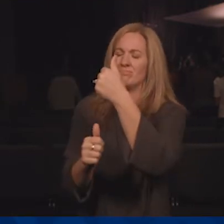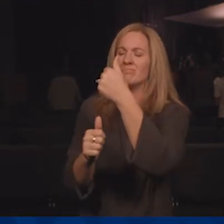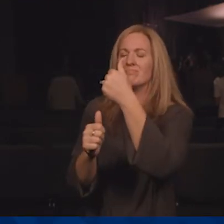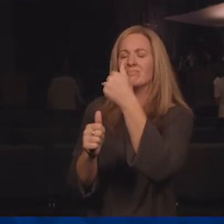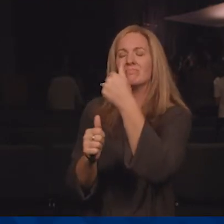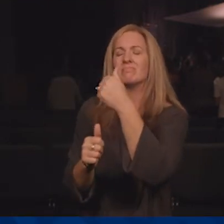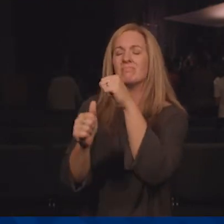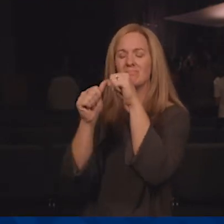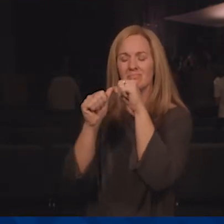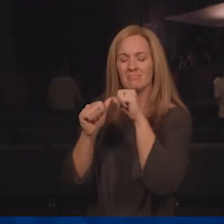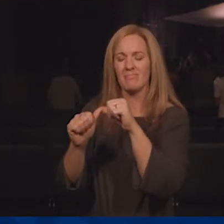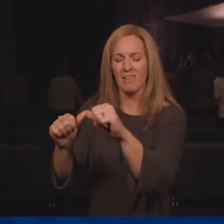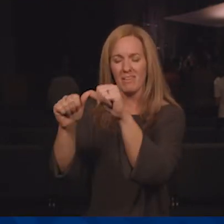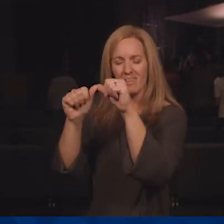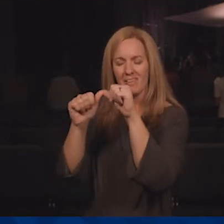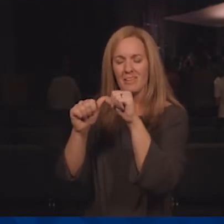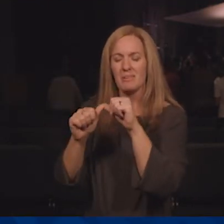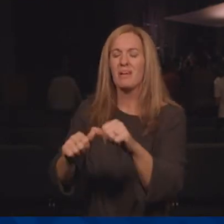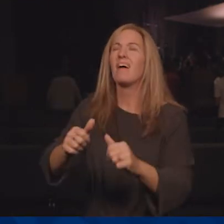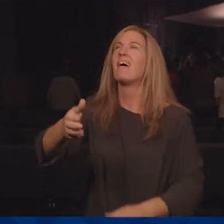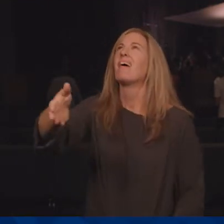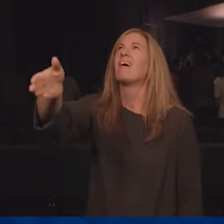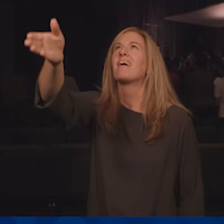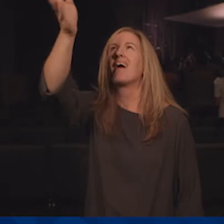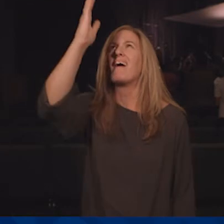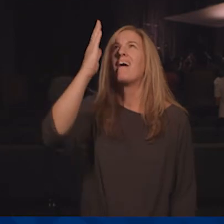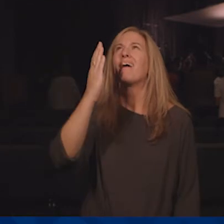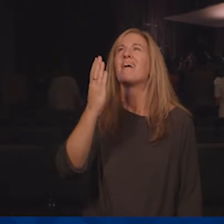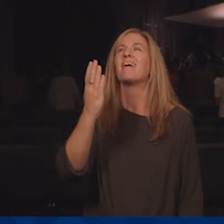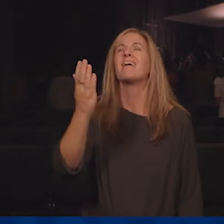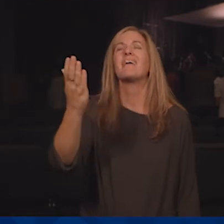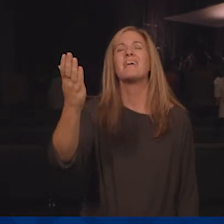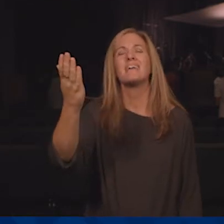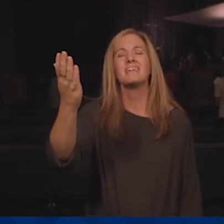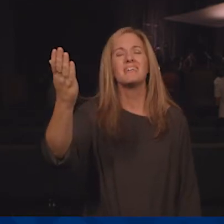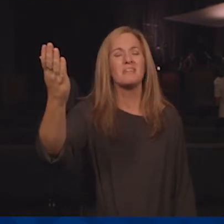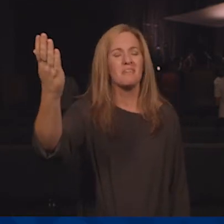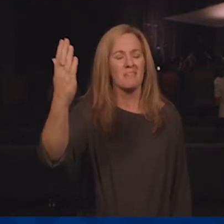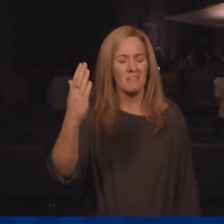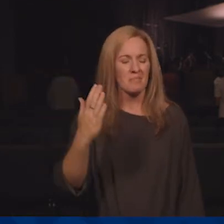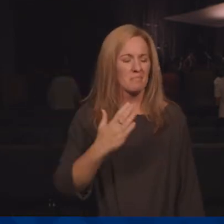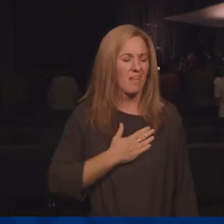Oh God, you are my God,